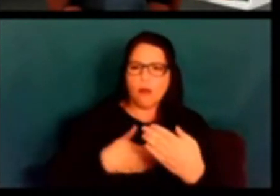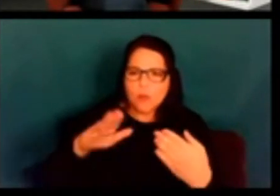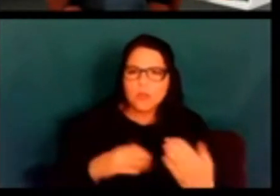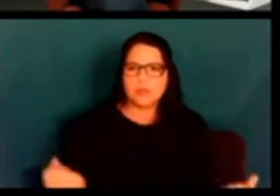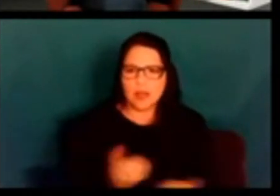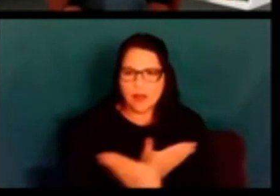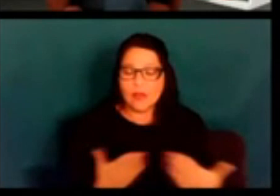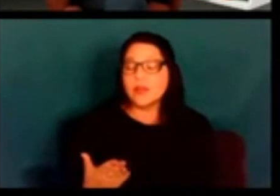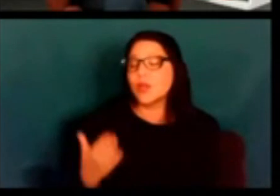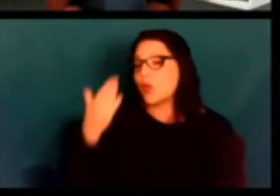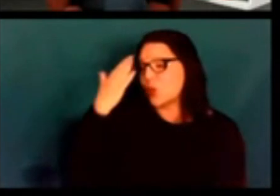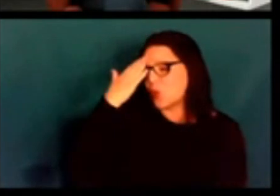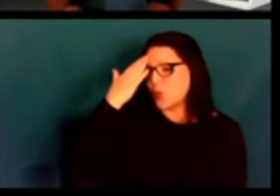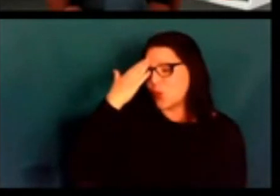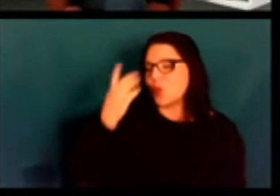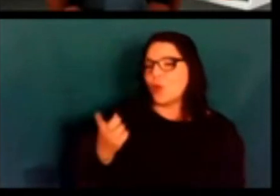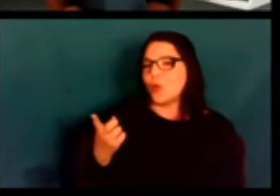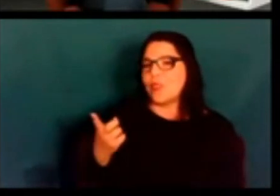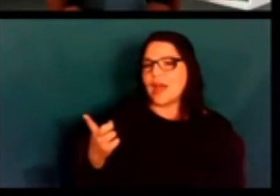But the whole thing of the